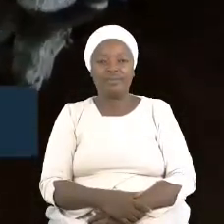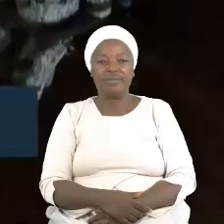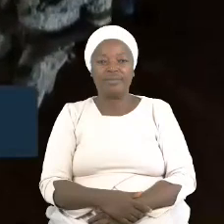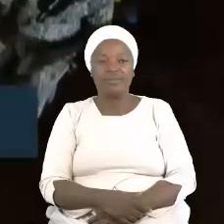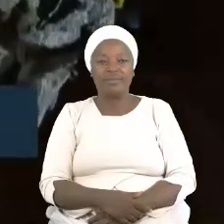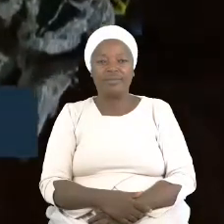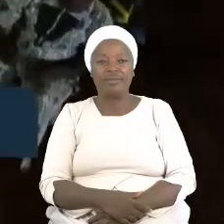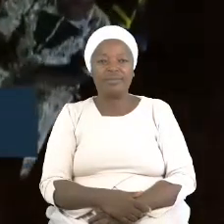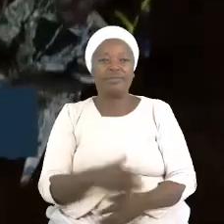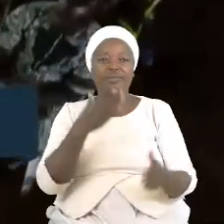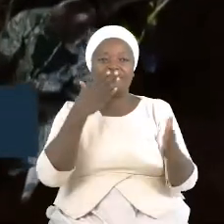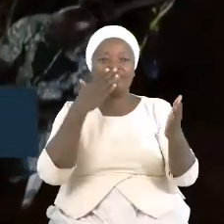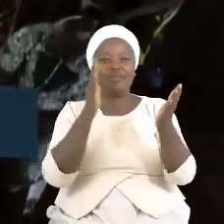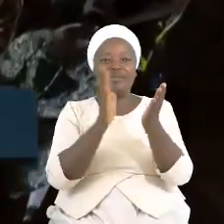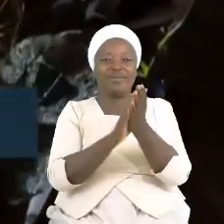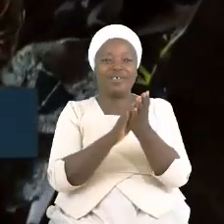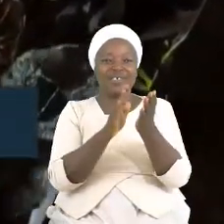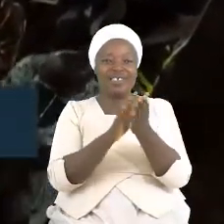Congratulations